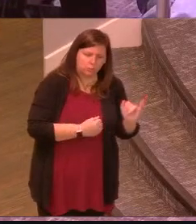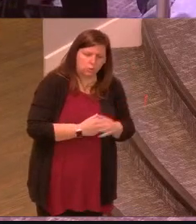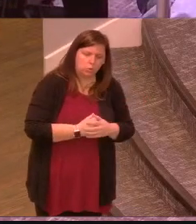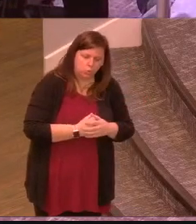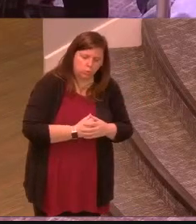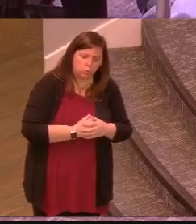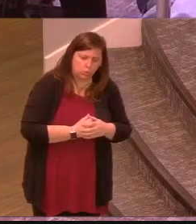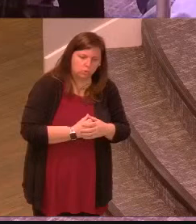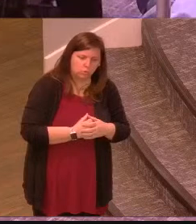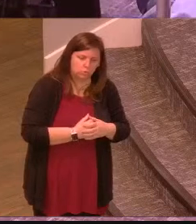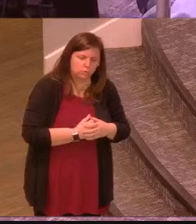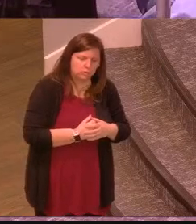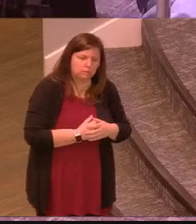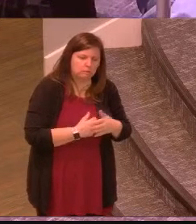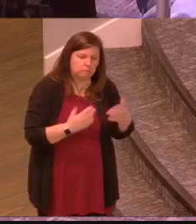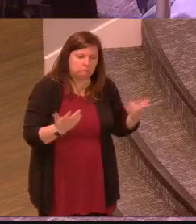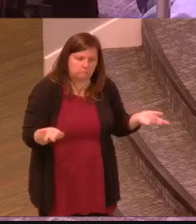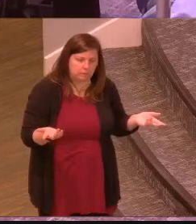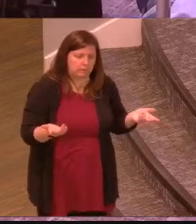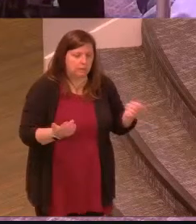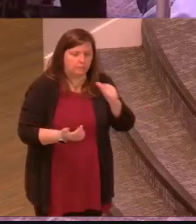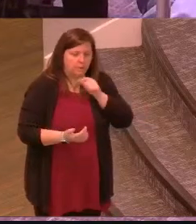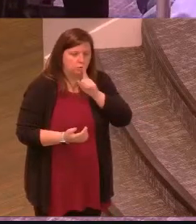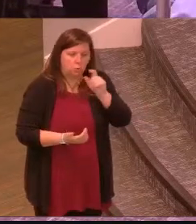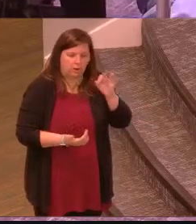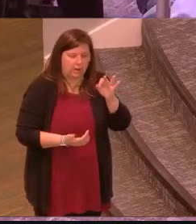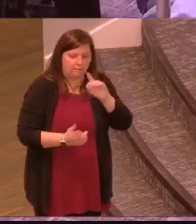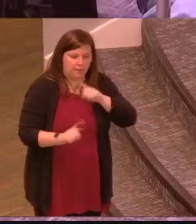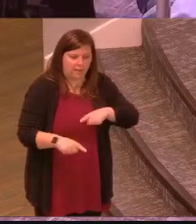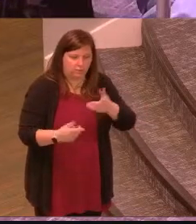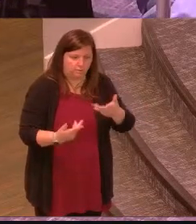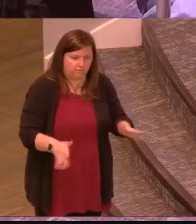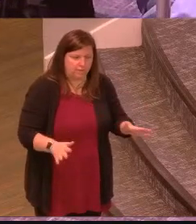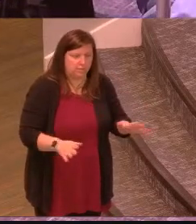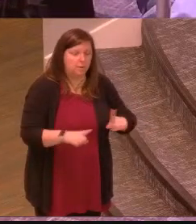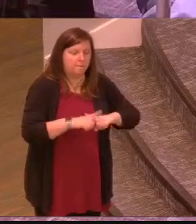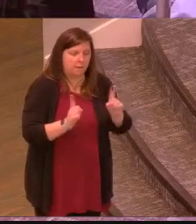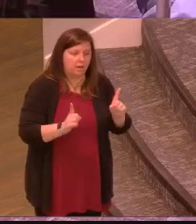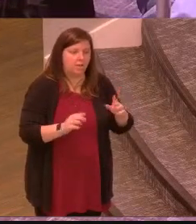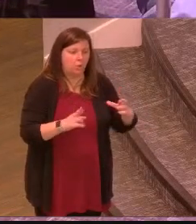if this has been addressed, and that is the retirement package.